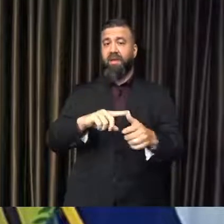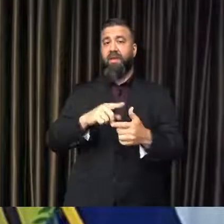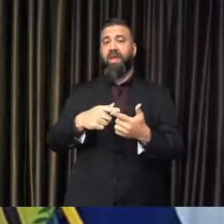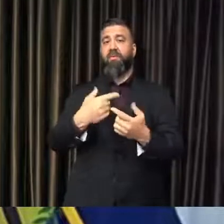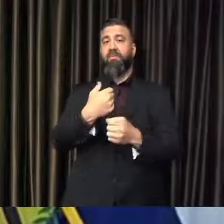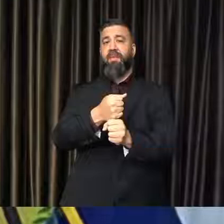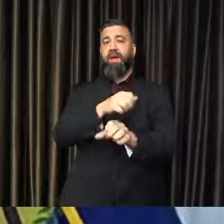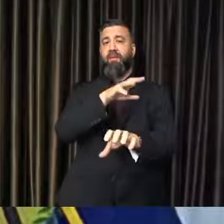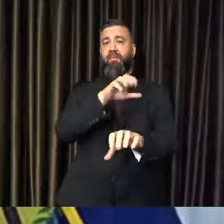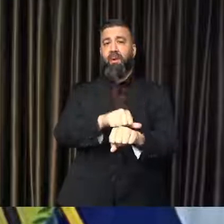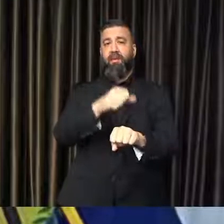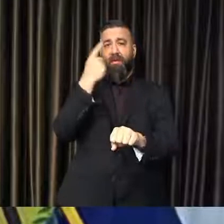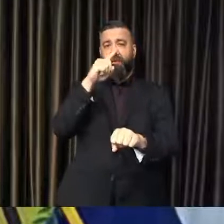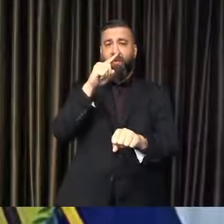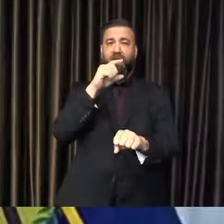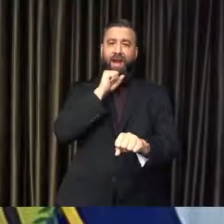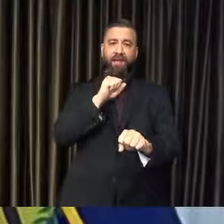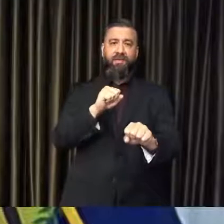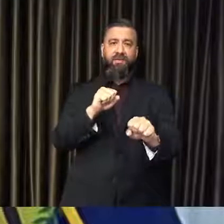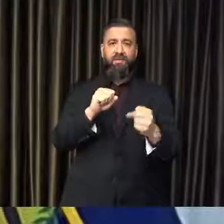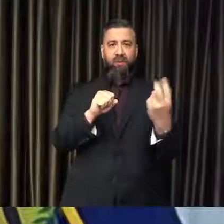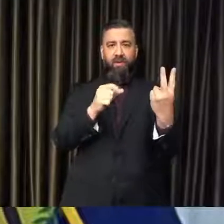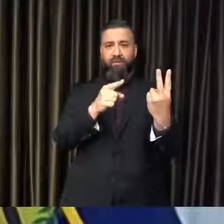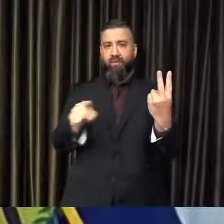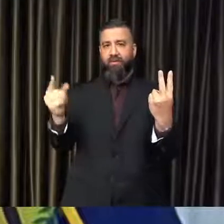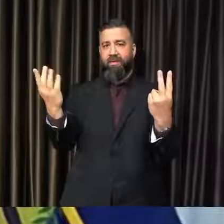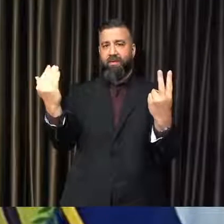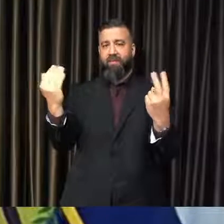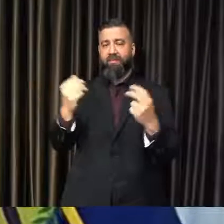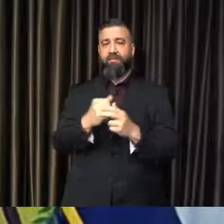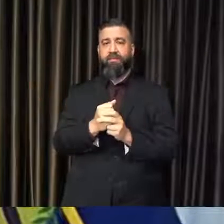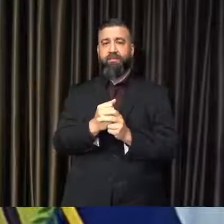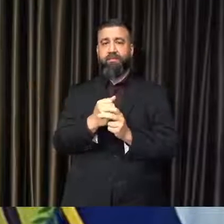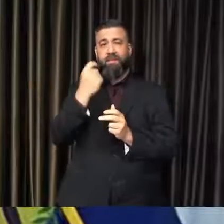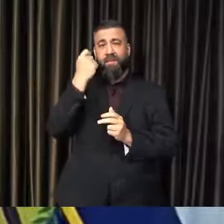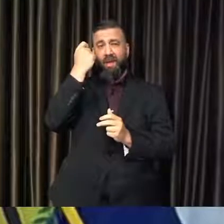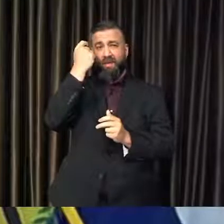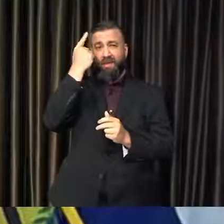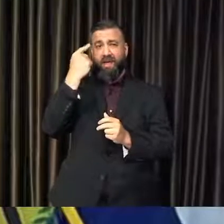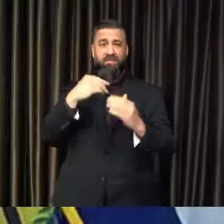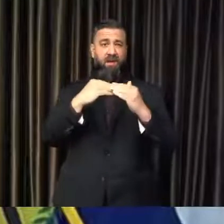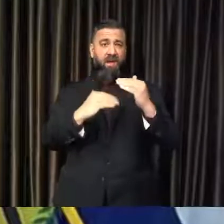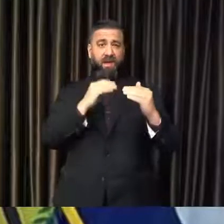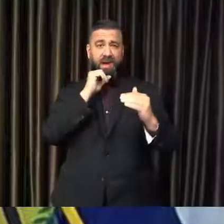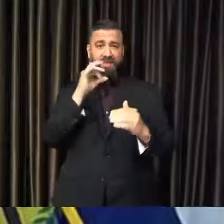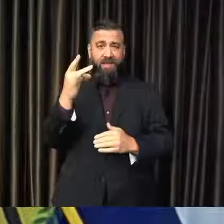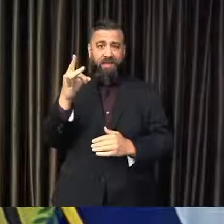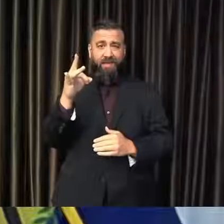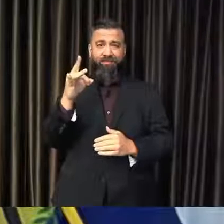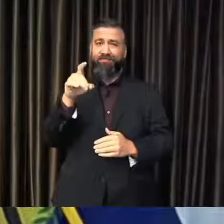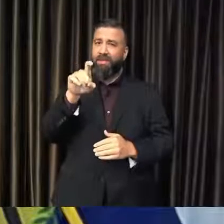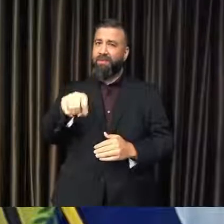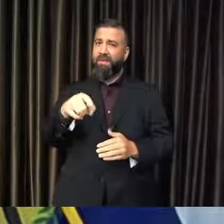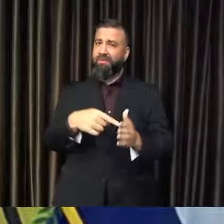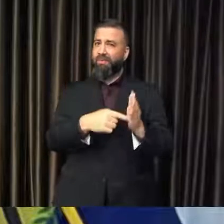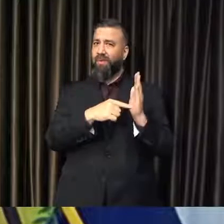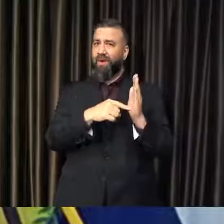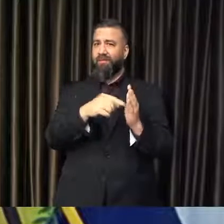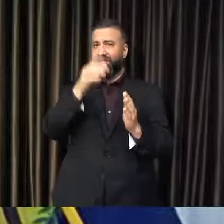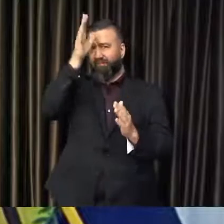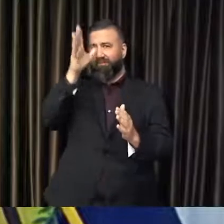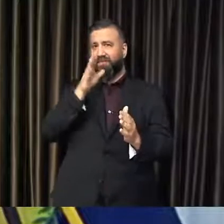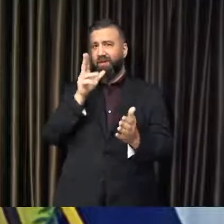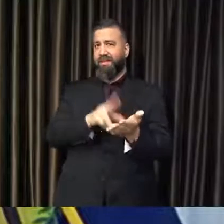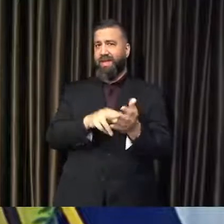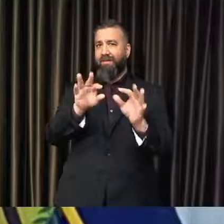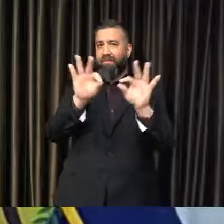making appointments for this age group. As minors, they'll need a consent form signed by a parent or guardian. Copies